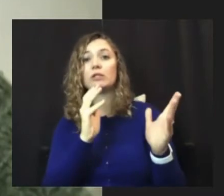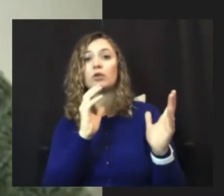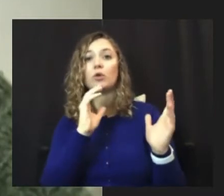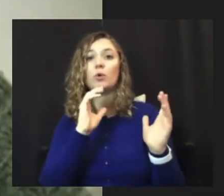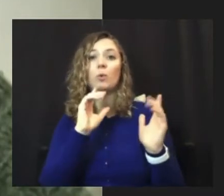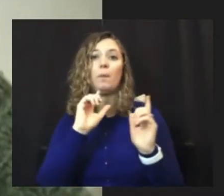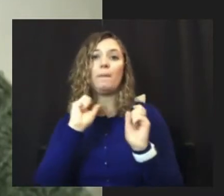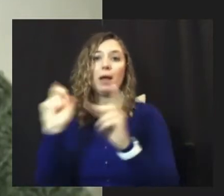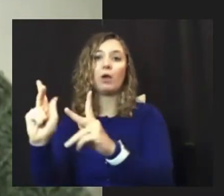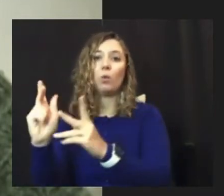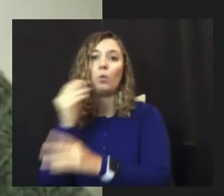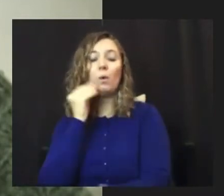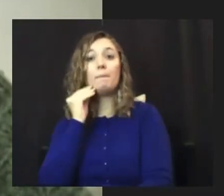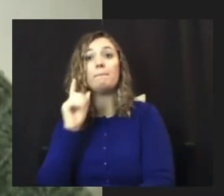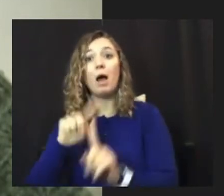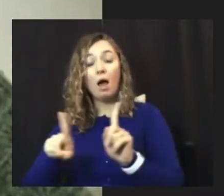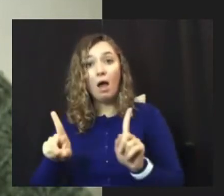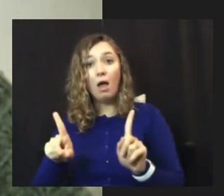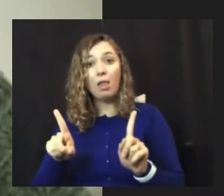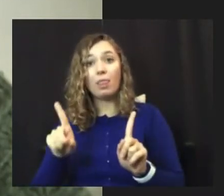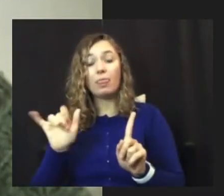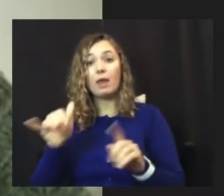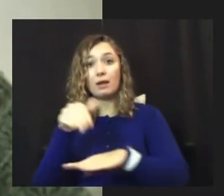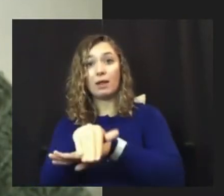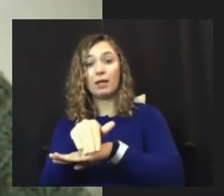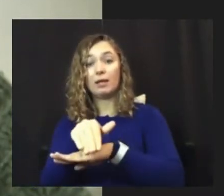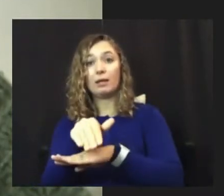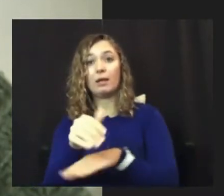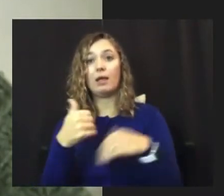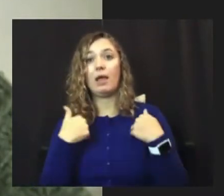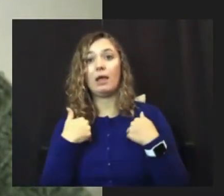But that night he had a car accident.